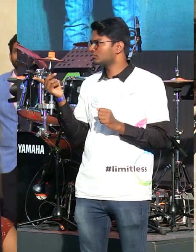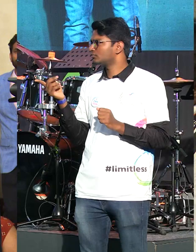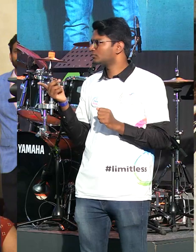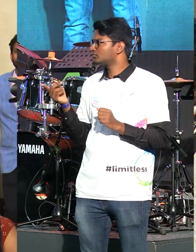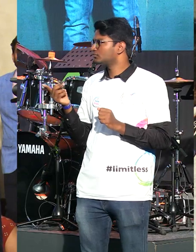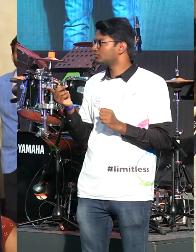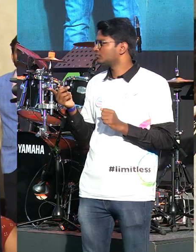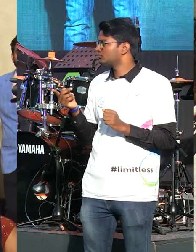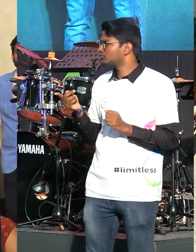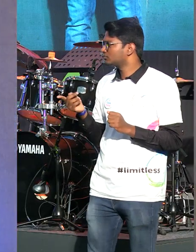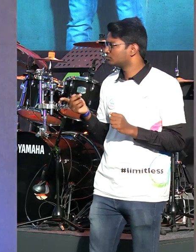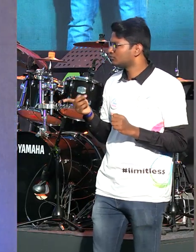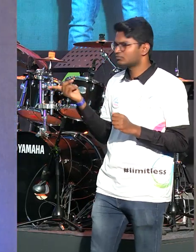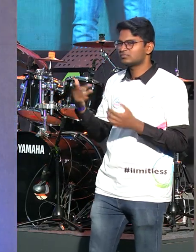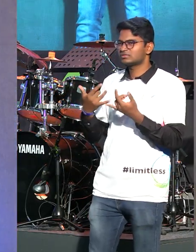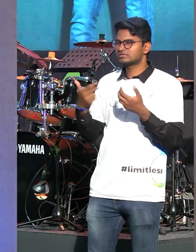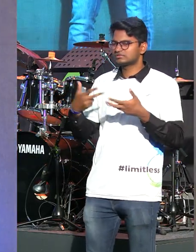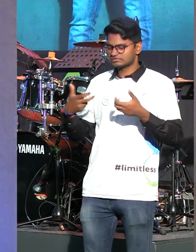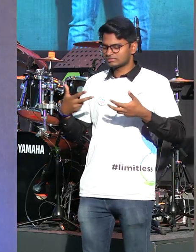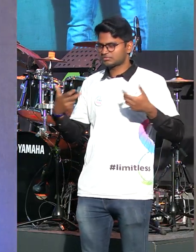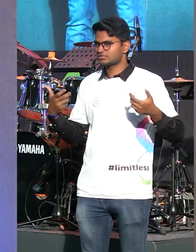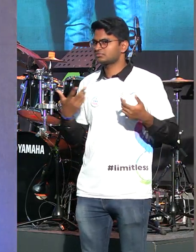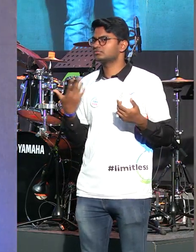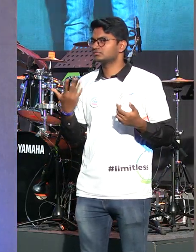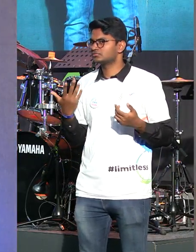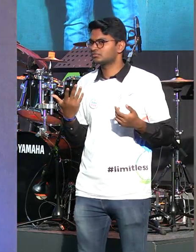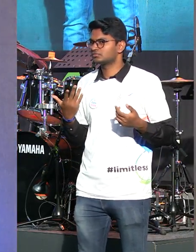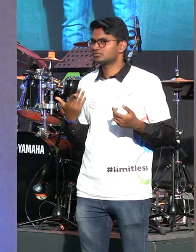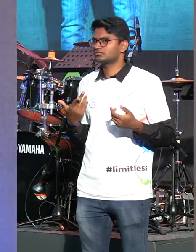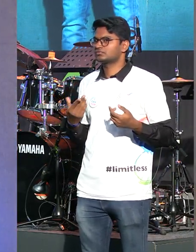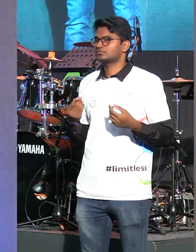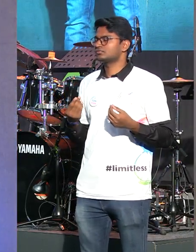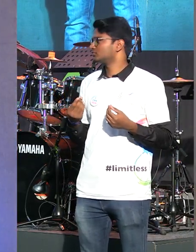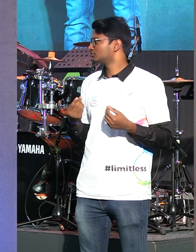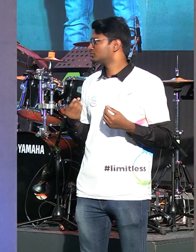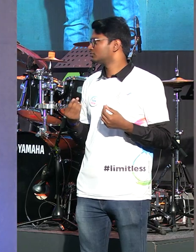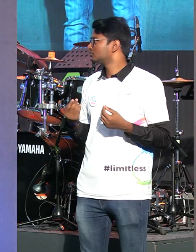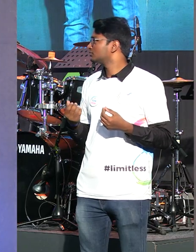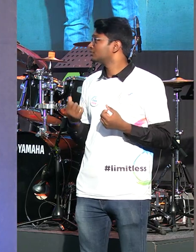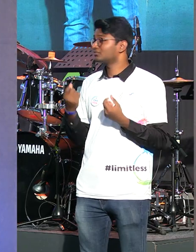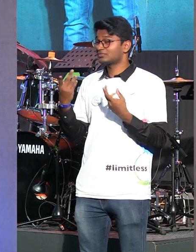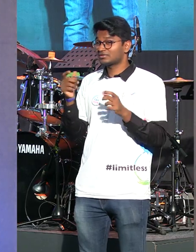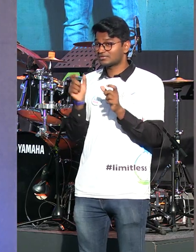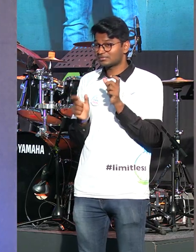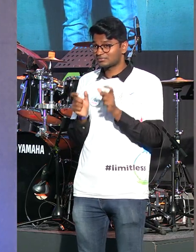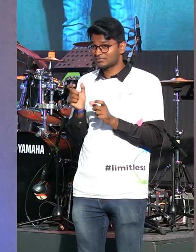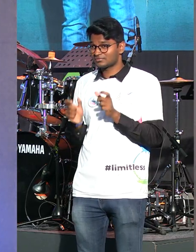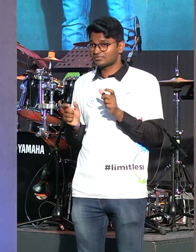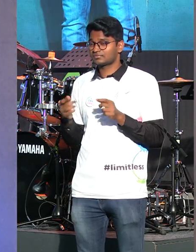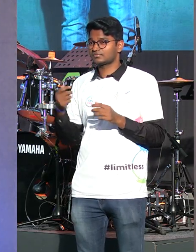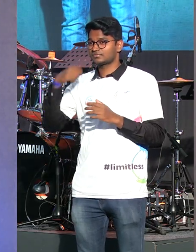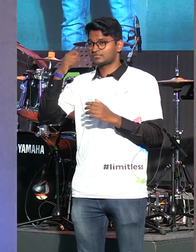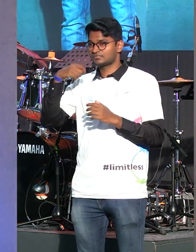not there? Subtitles are there. I think they got probably, because there are many people have taken that video